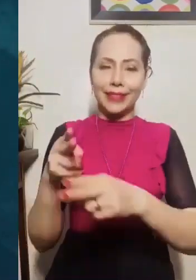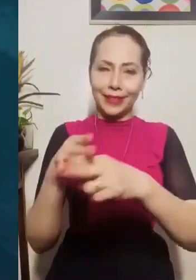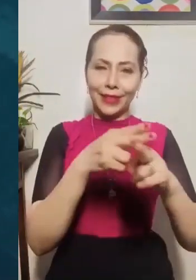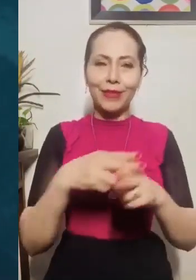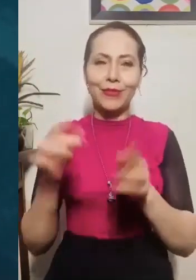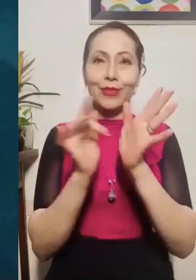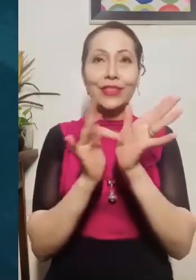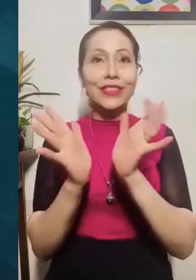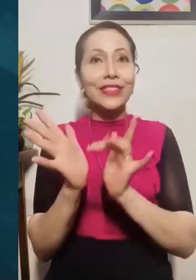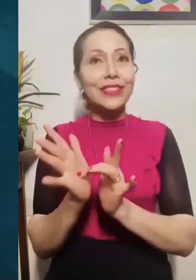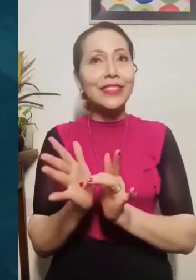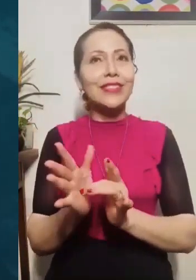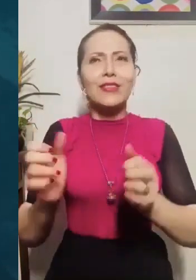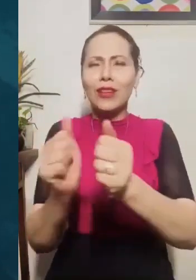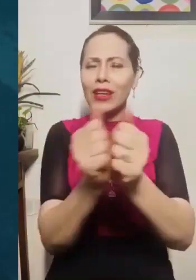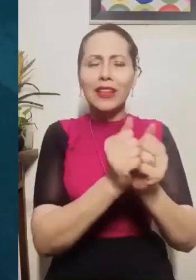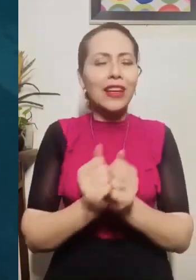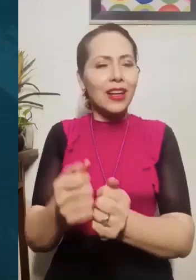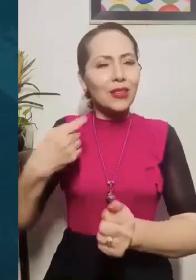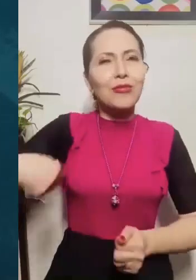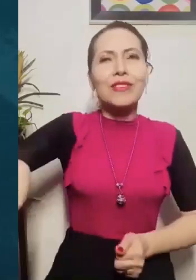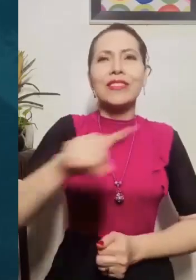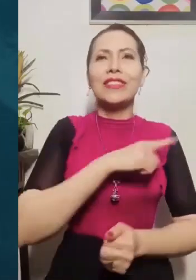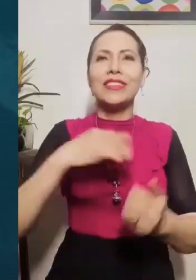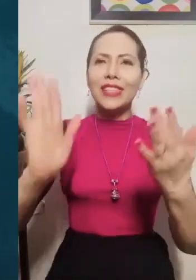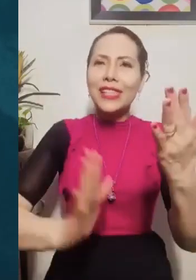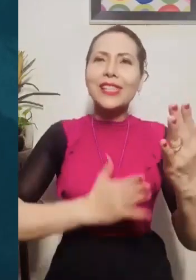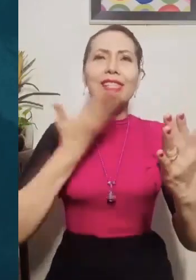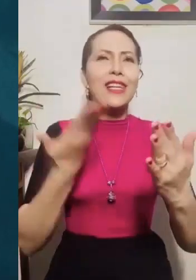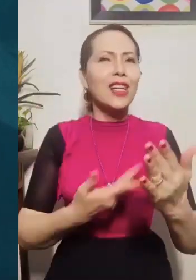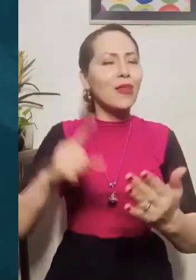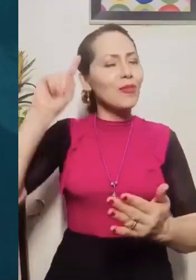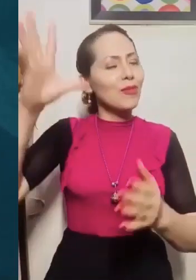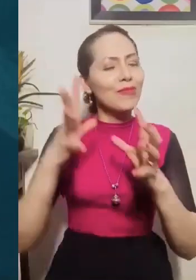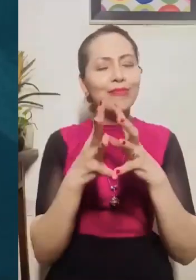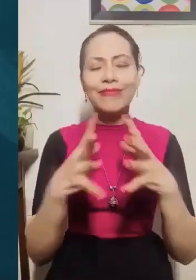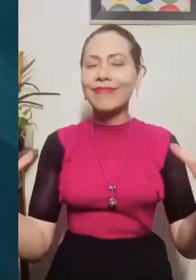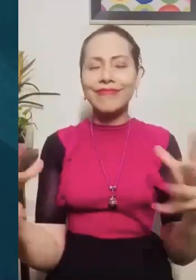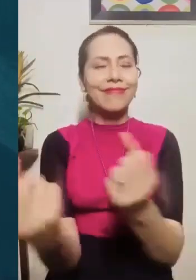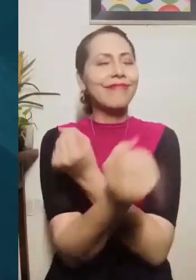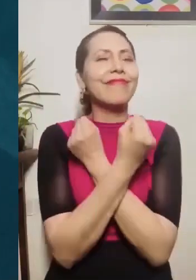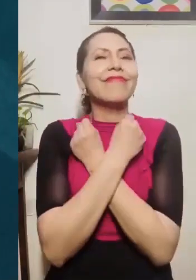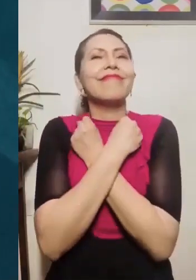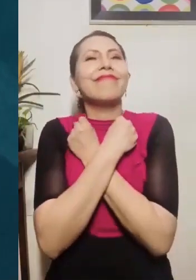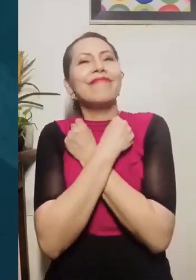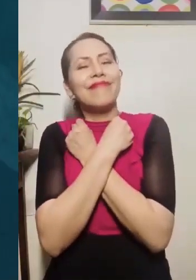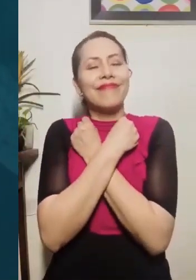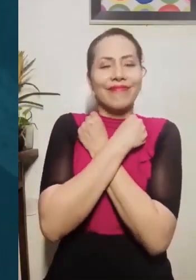Jesus. And together we'll sing your great